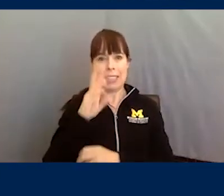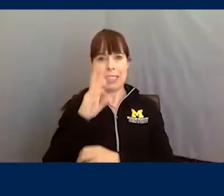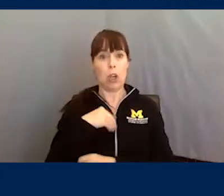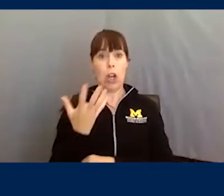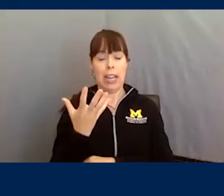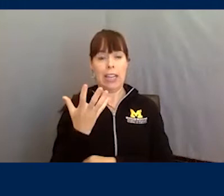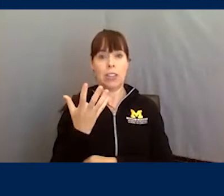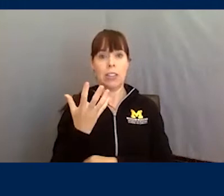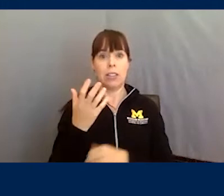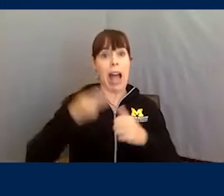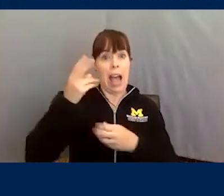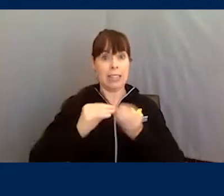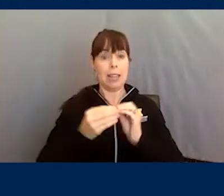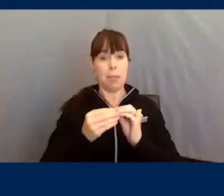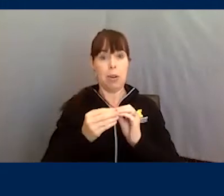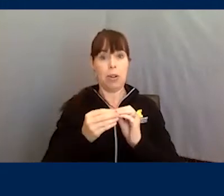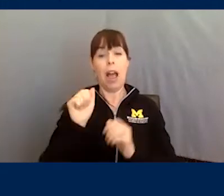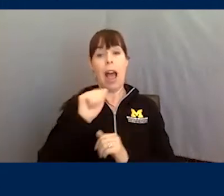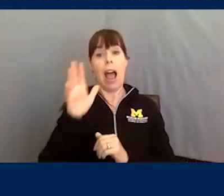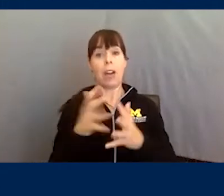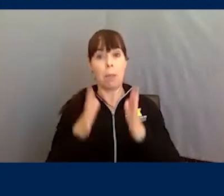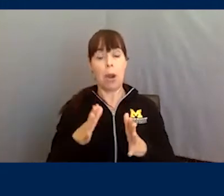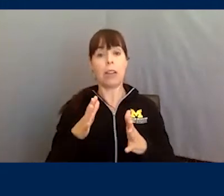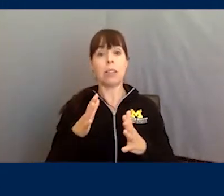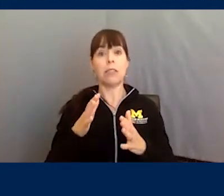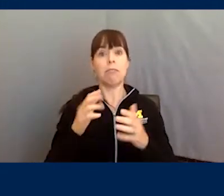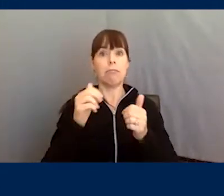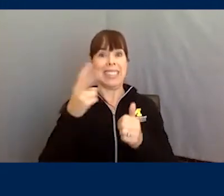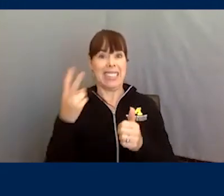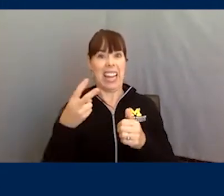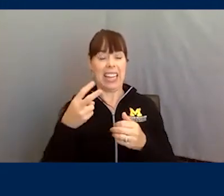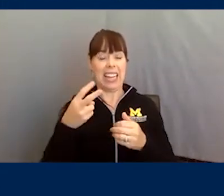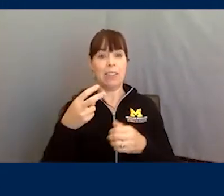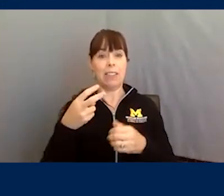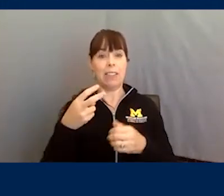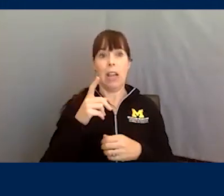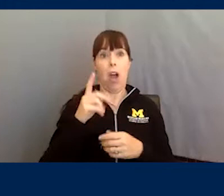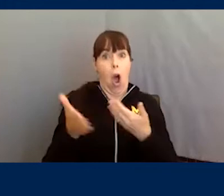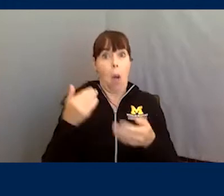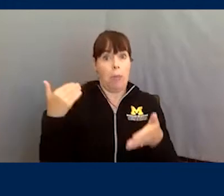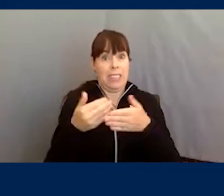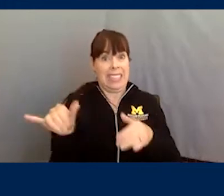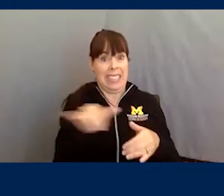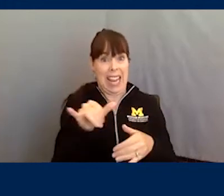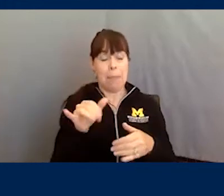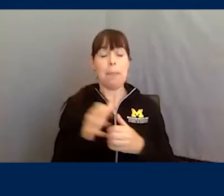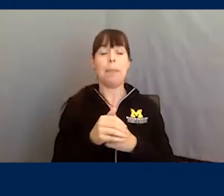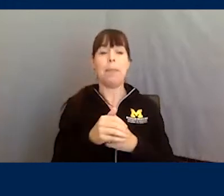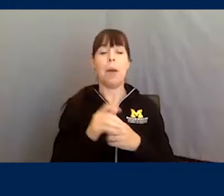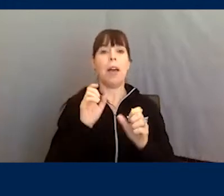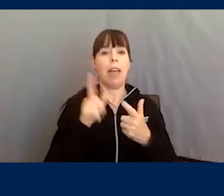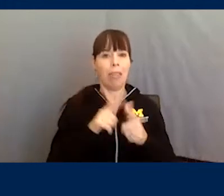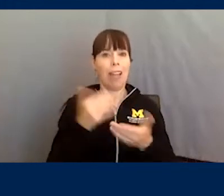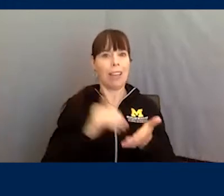the highest, and African Americans and Blacks are the second highest, is actually approaching that of the whites. And again, you can